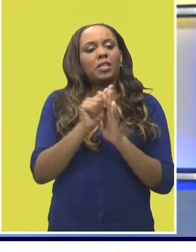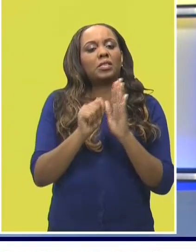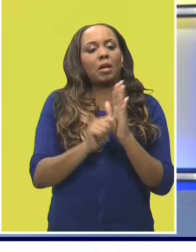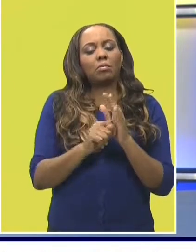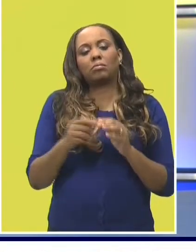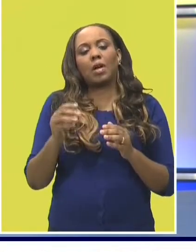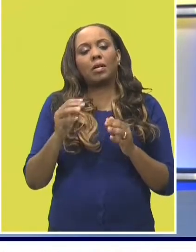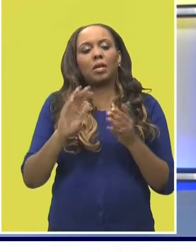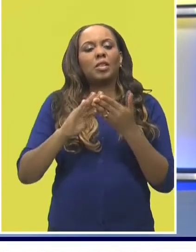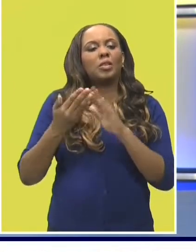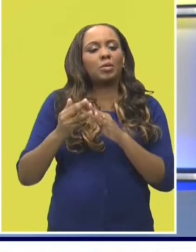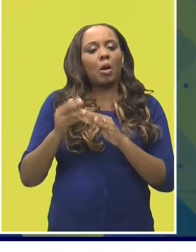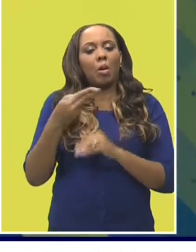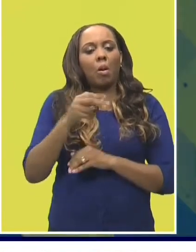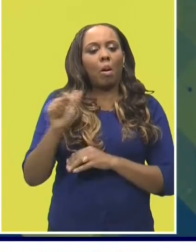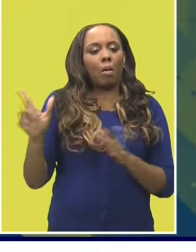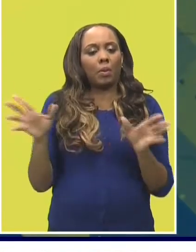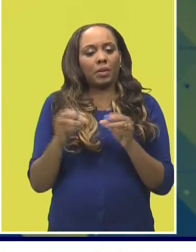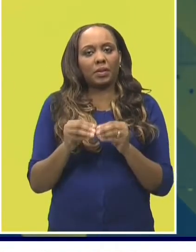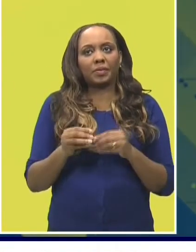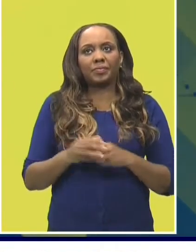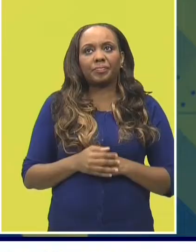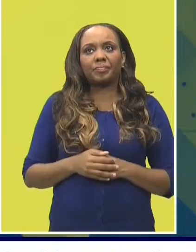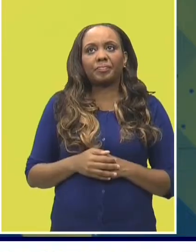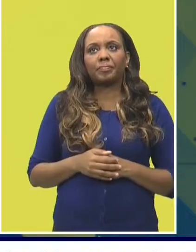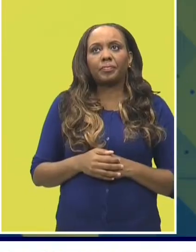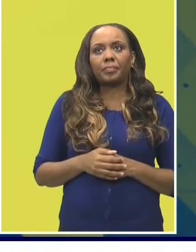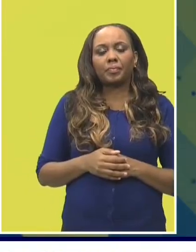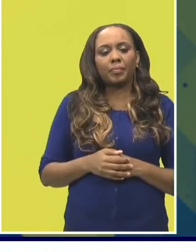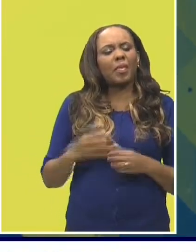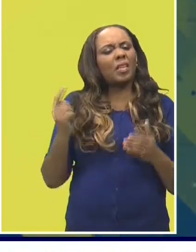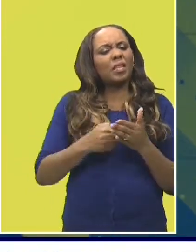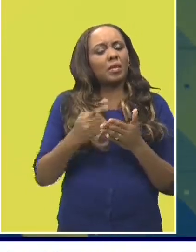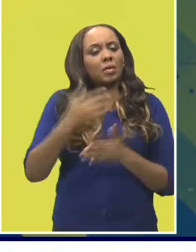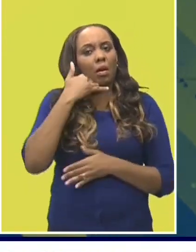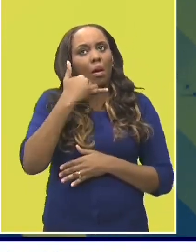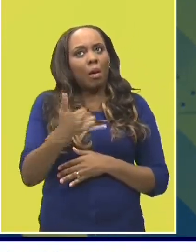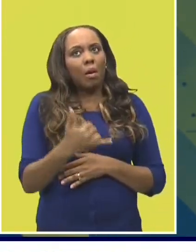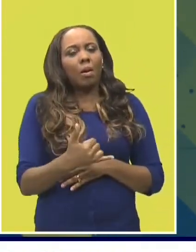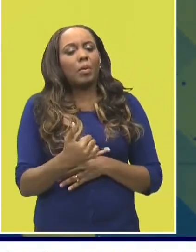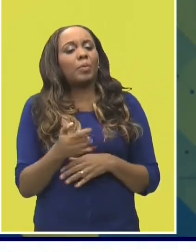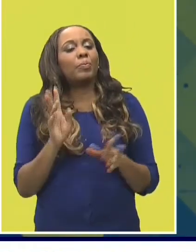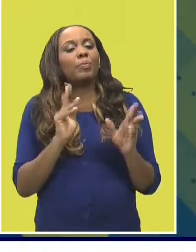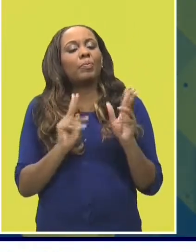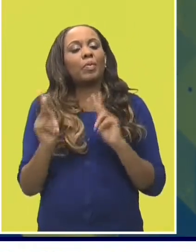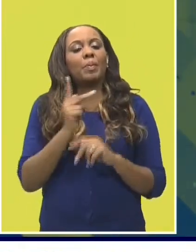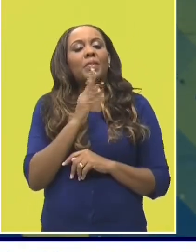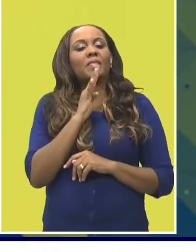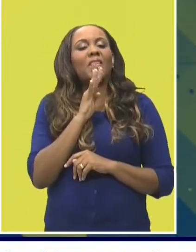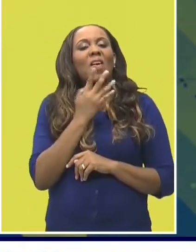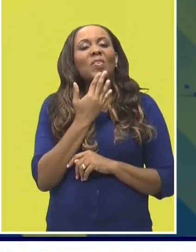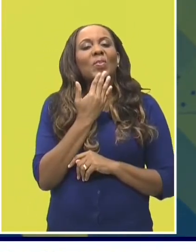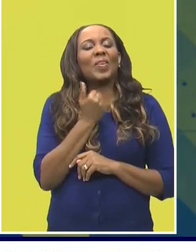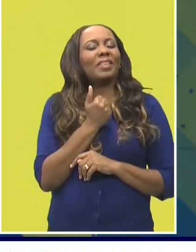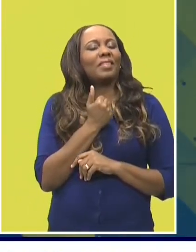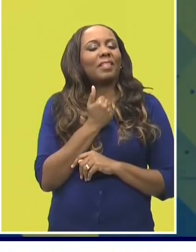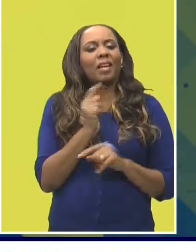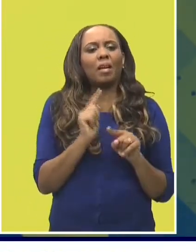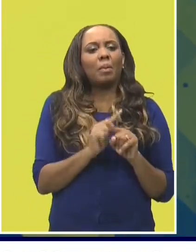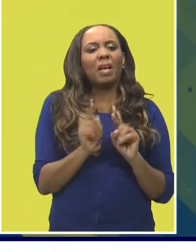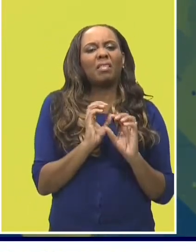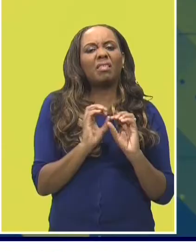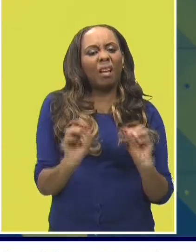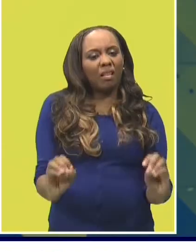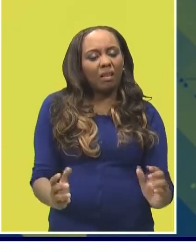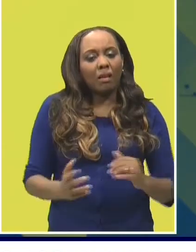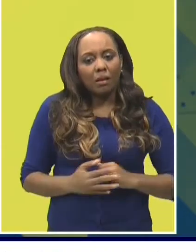story. When you call, you get a lot of pretty talk, but no action. They're not coming to flush the pipes. And when they